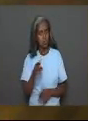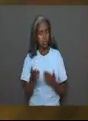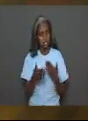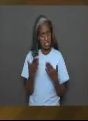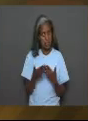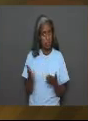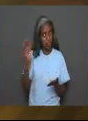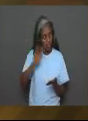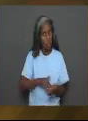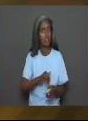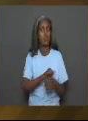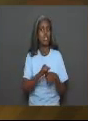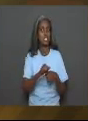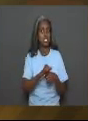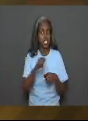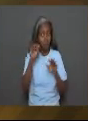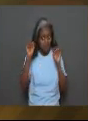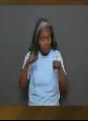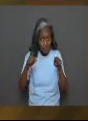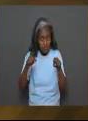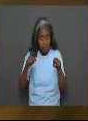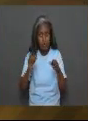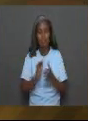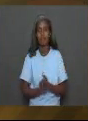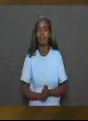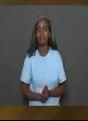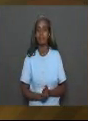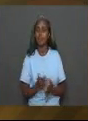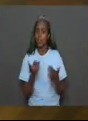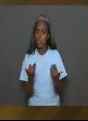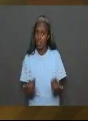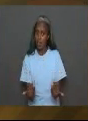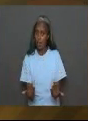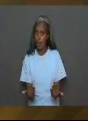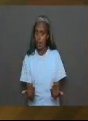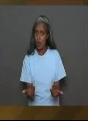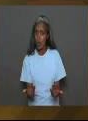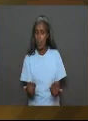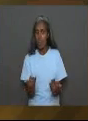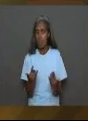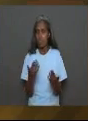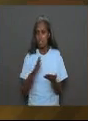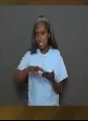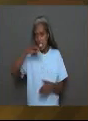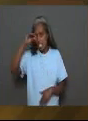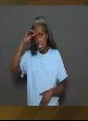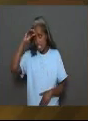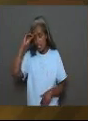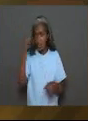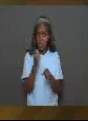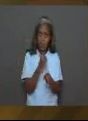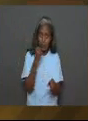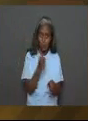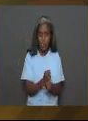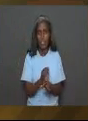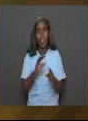That was a simple review exercise, was it not? Now, let us learn